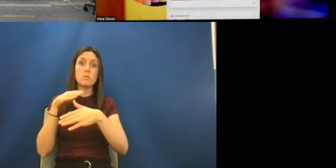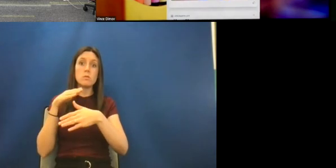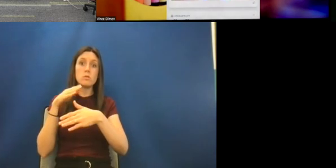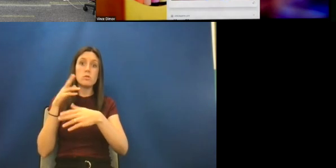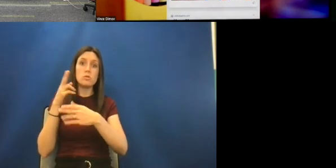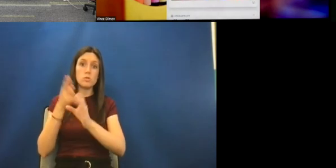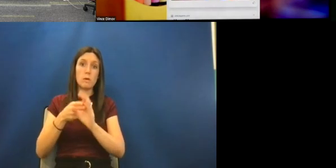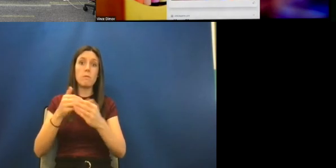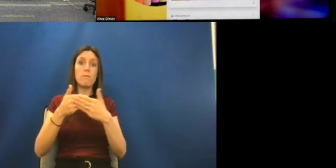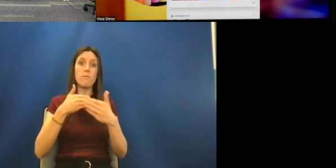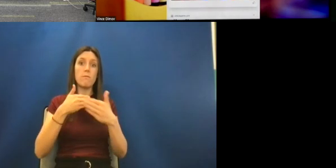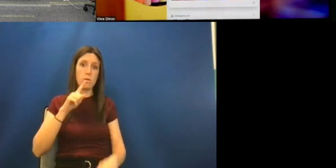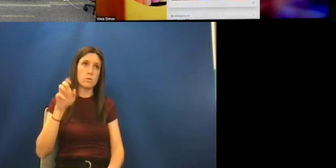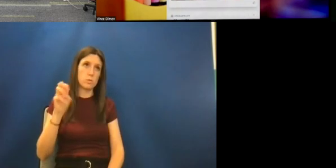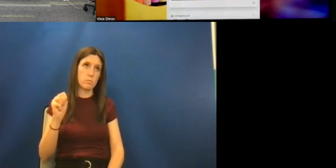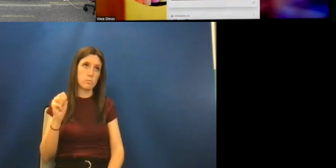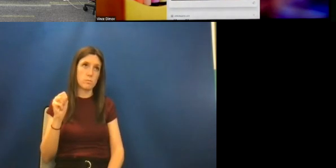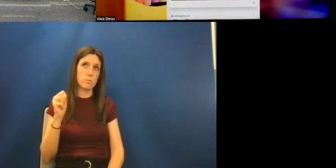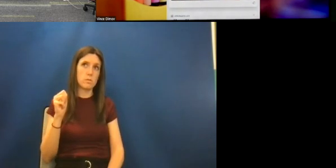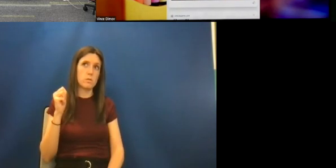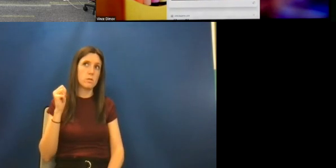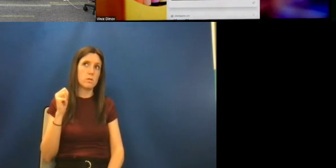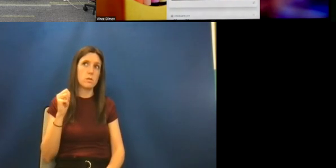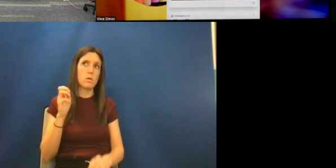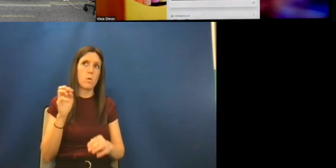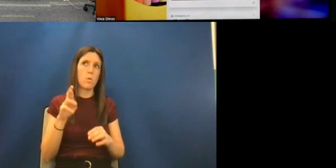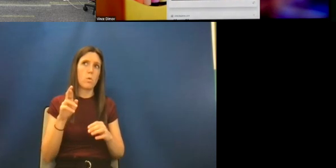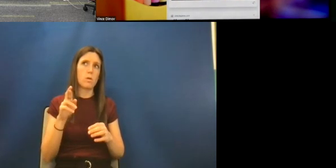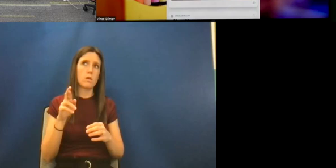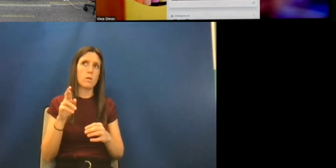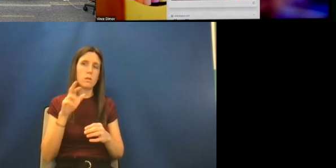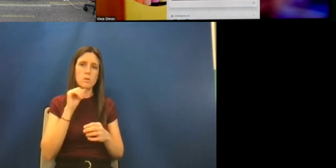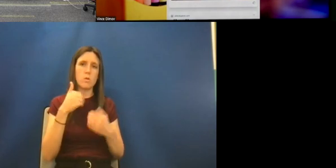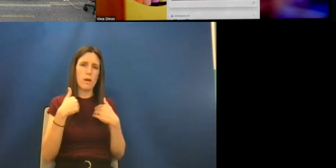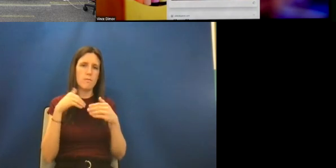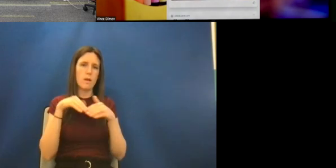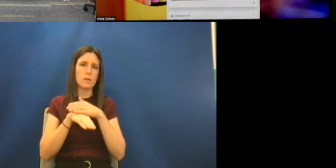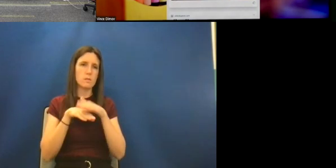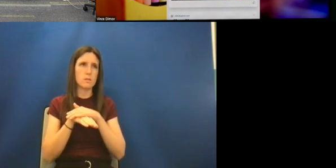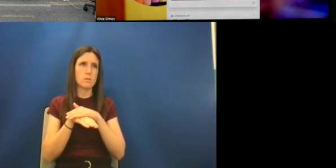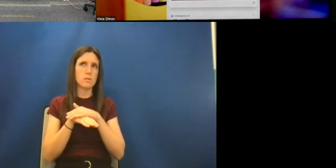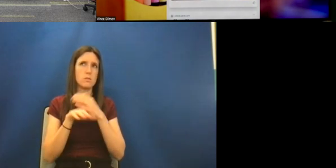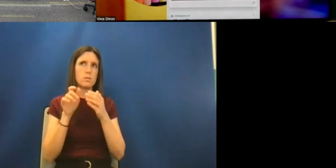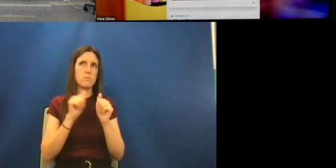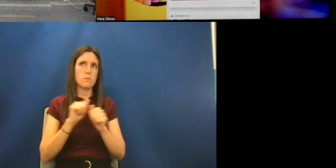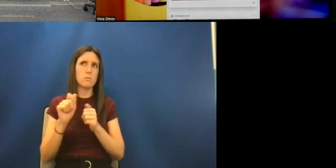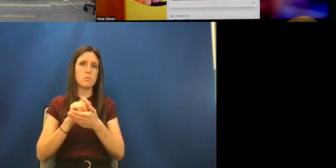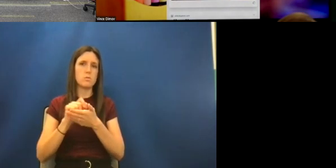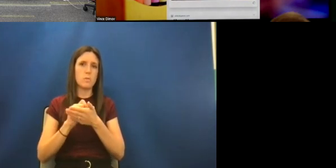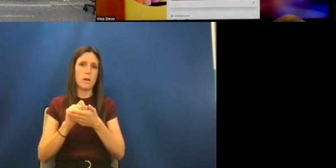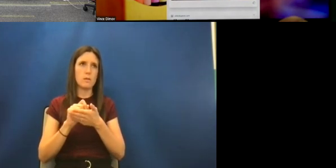even starts. For, Collaborate and share with them, otherwise they don't have access to write on it back to